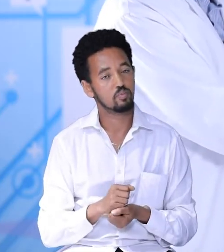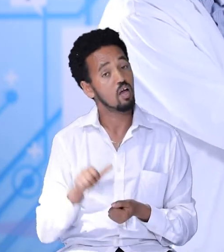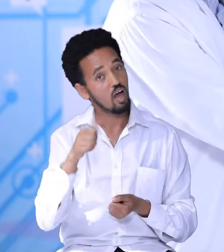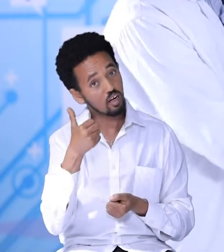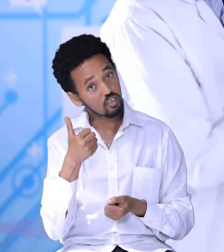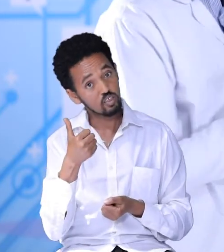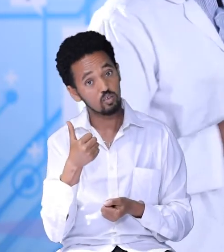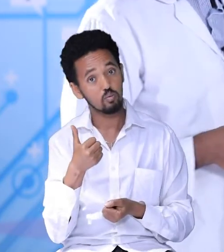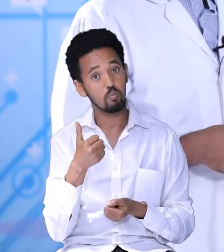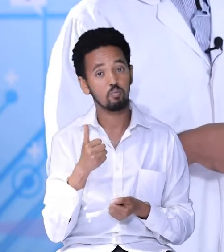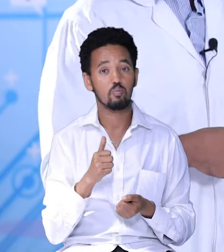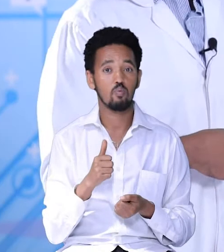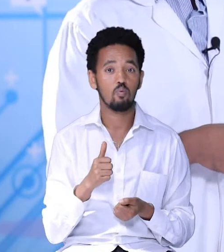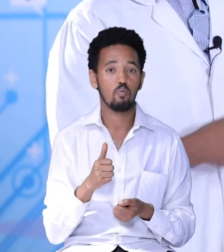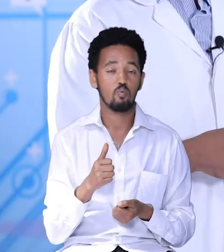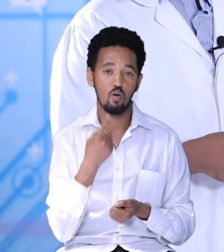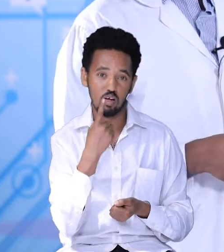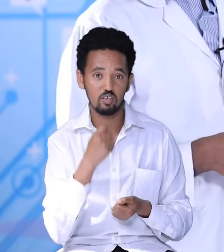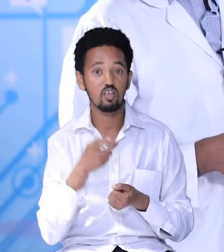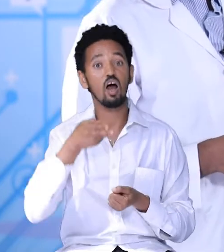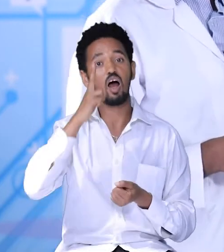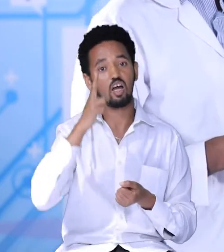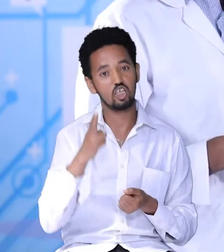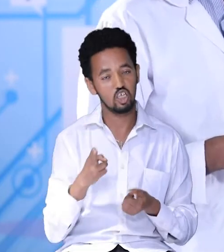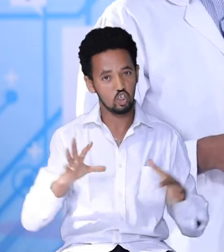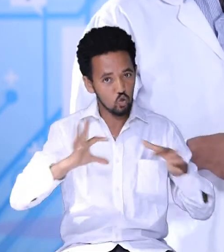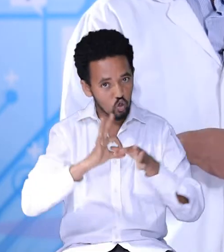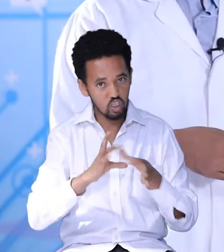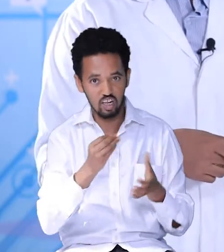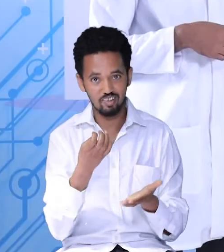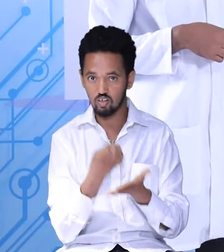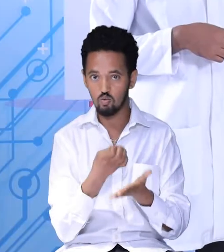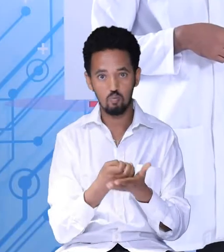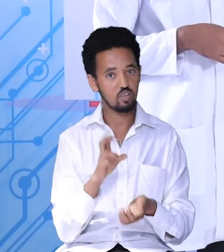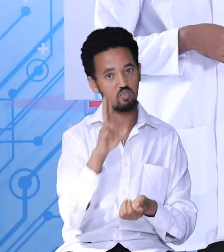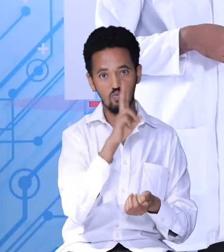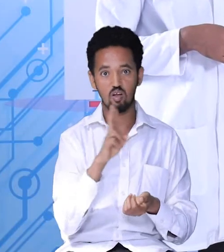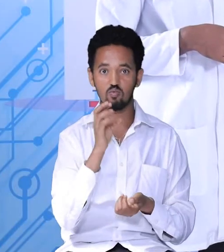Another one is perception of high social and economic values of children.